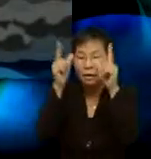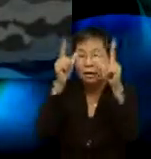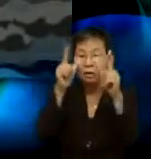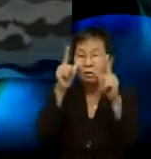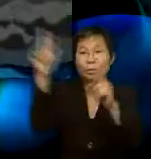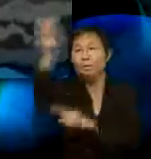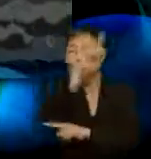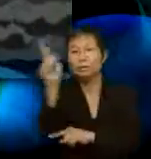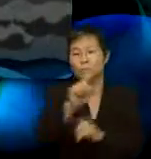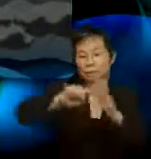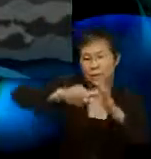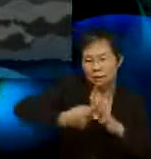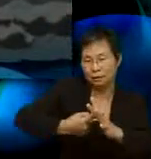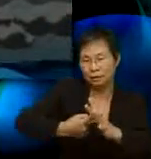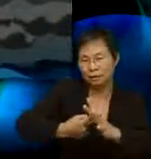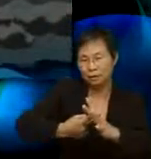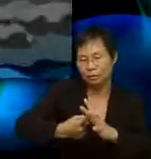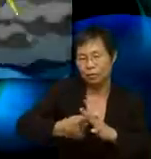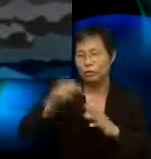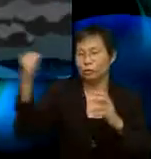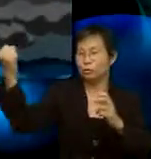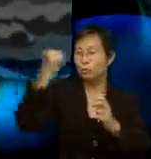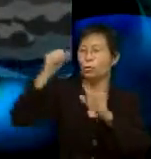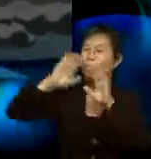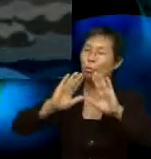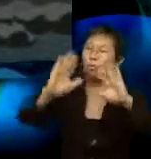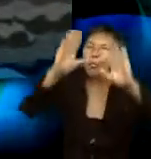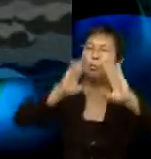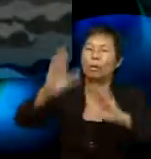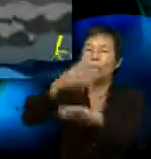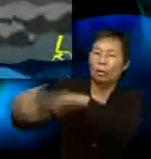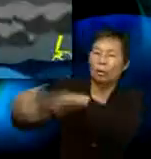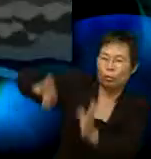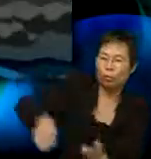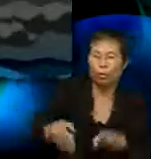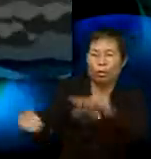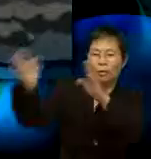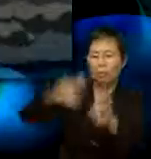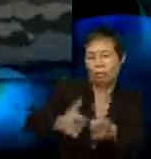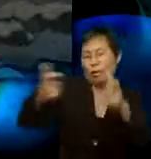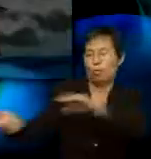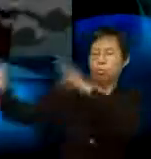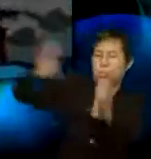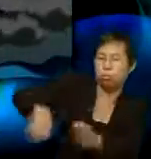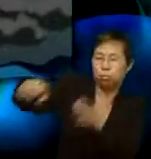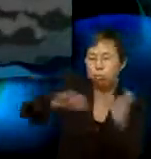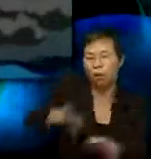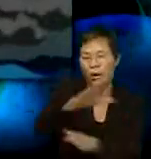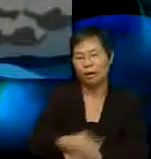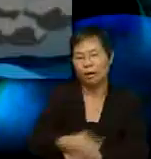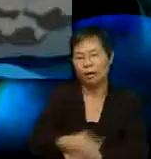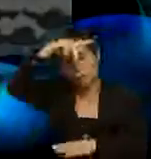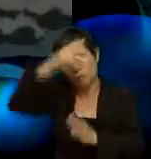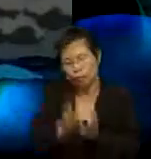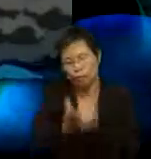a storm started. A strong wind blew, and the waves became bigger and bigger. The